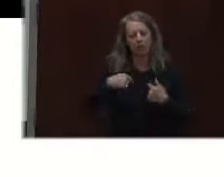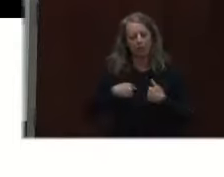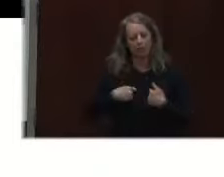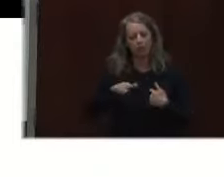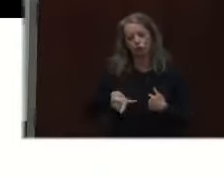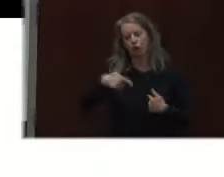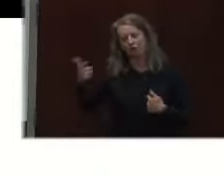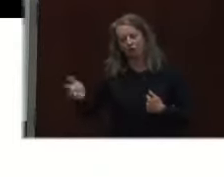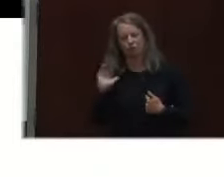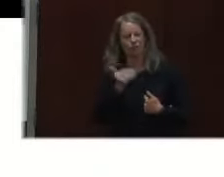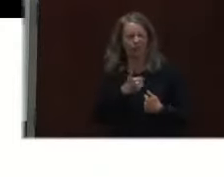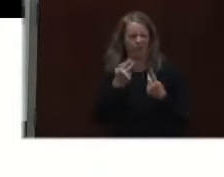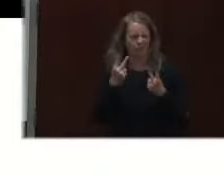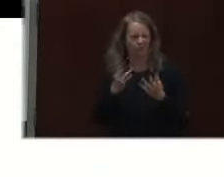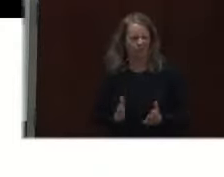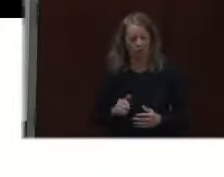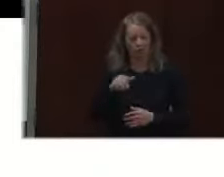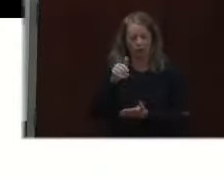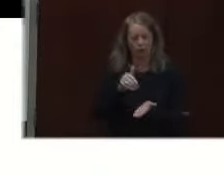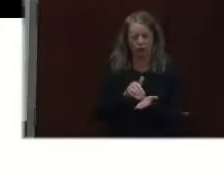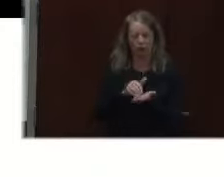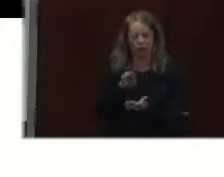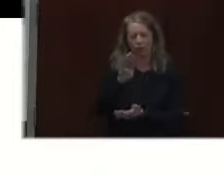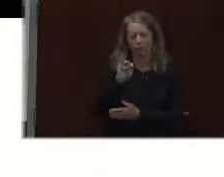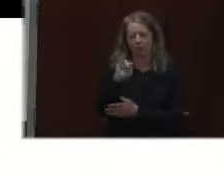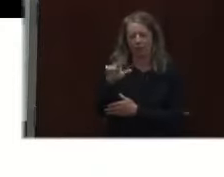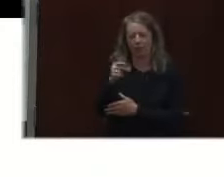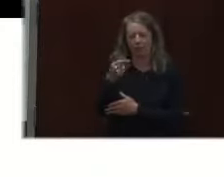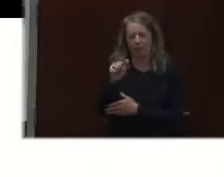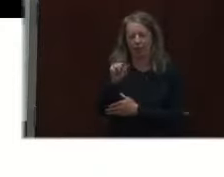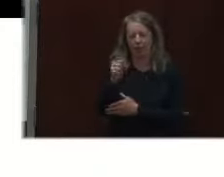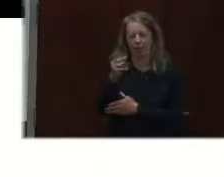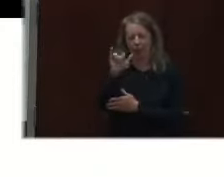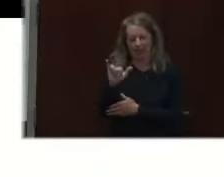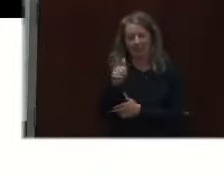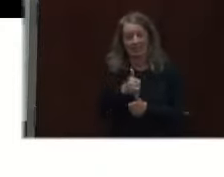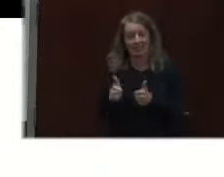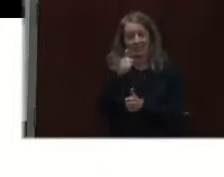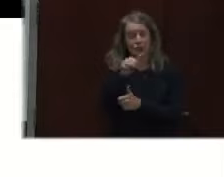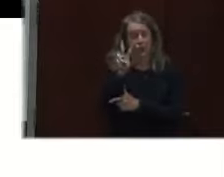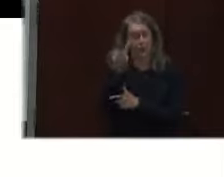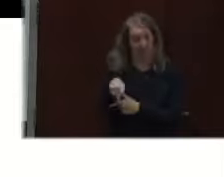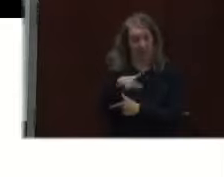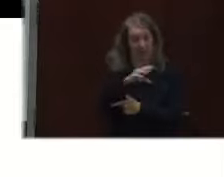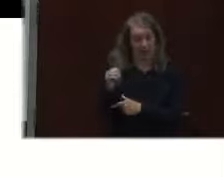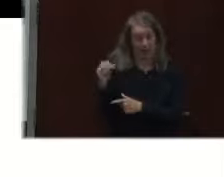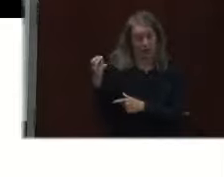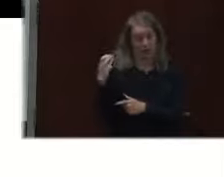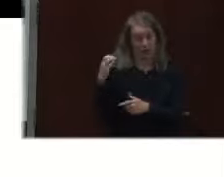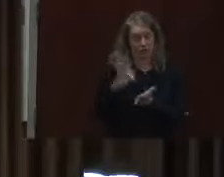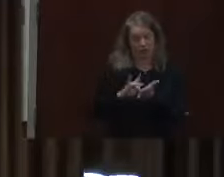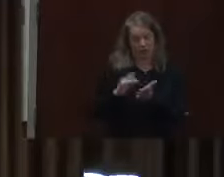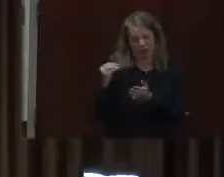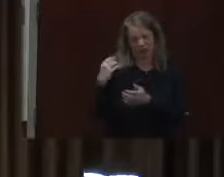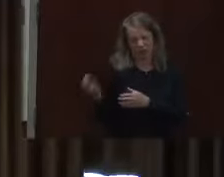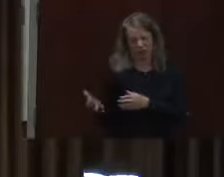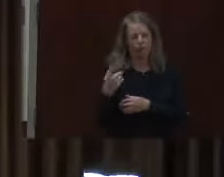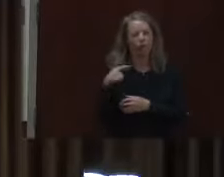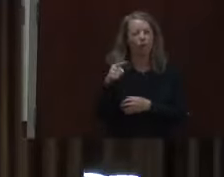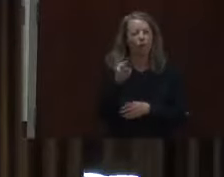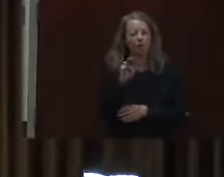our guest, Dr. Bill Hathaway, Senior Vice President and Chief Medical Officer for Mission Hospital, to talk more